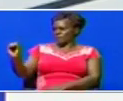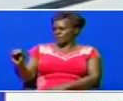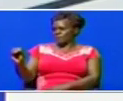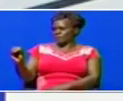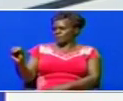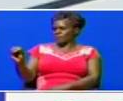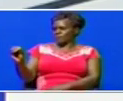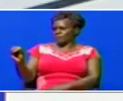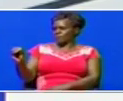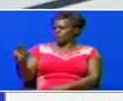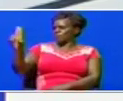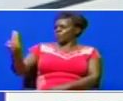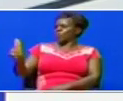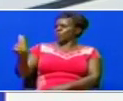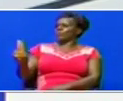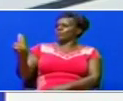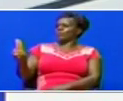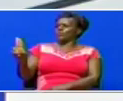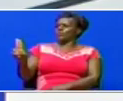0.17%. Uhuru Kenyatta,